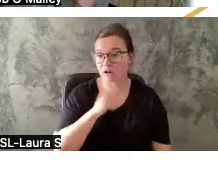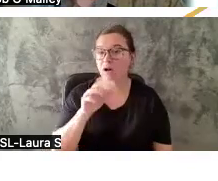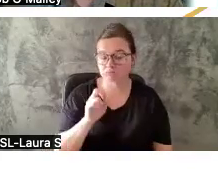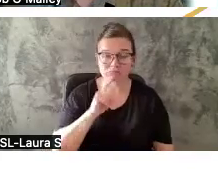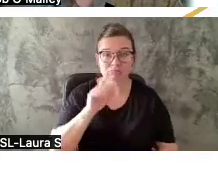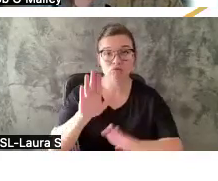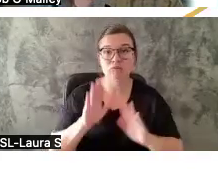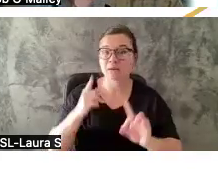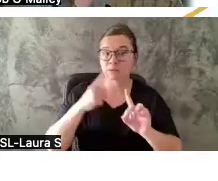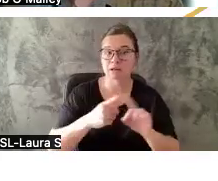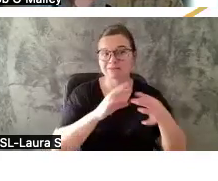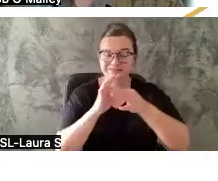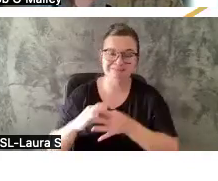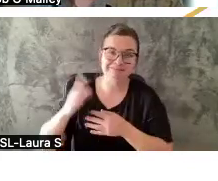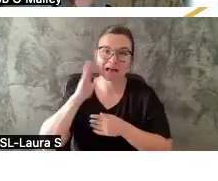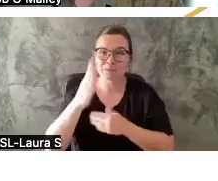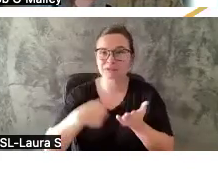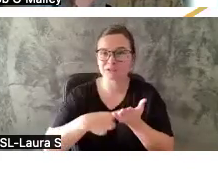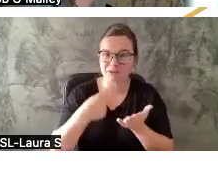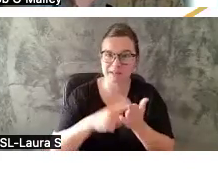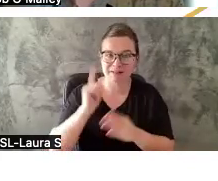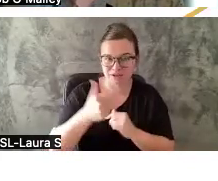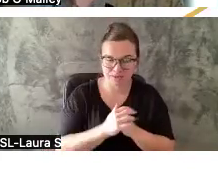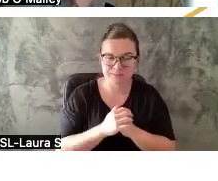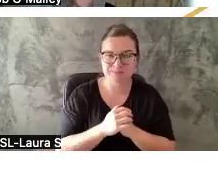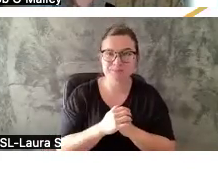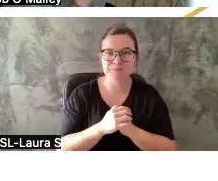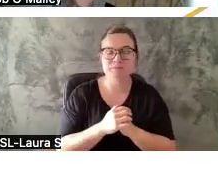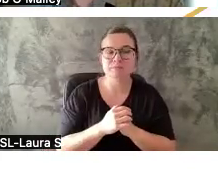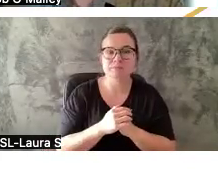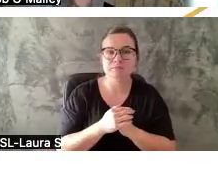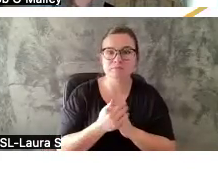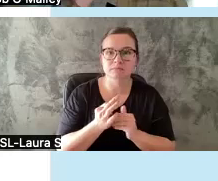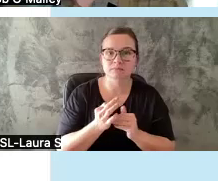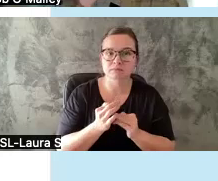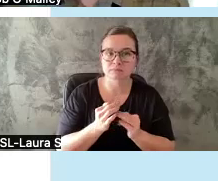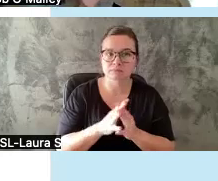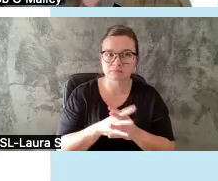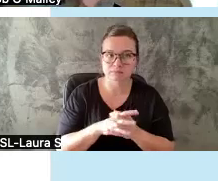point. That's actually segues into something I'm going to talk about later. Um, so,